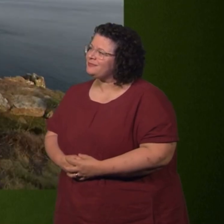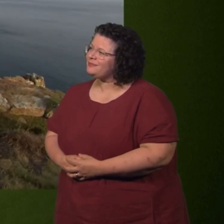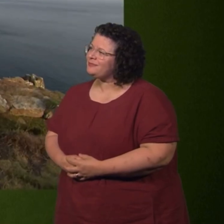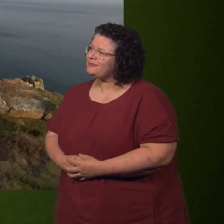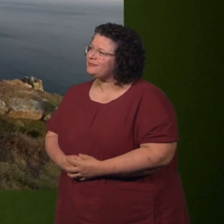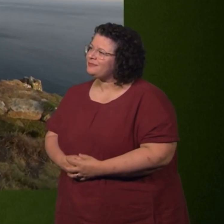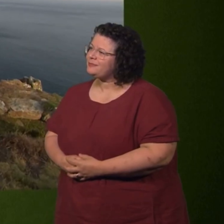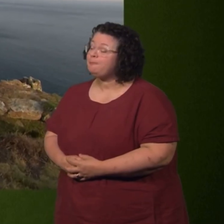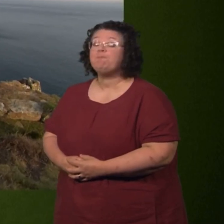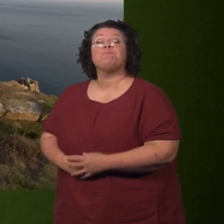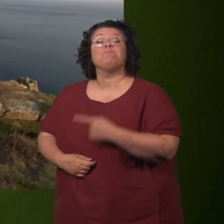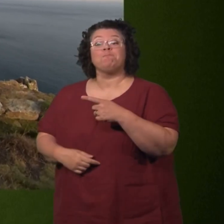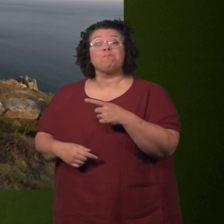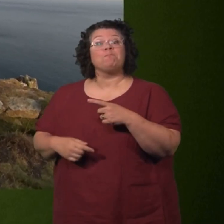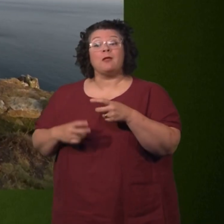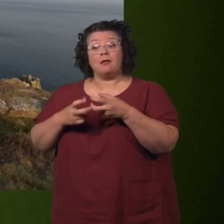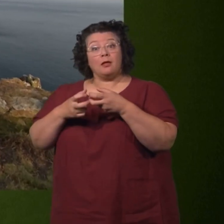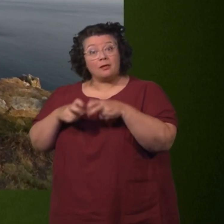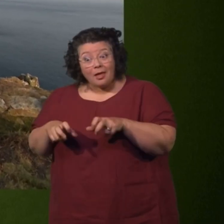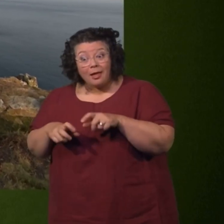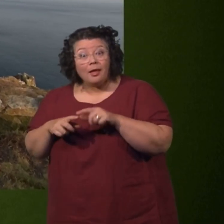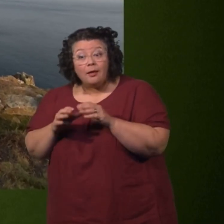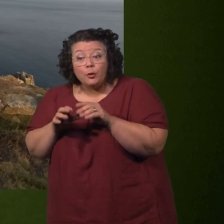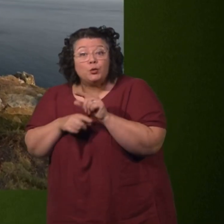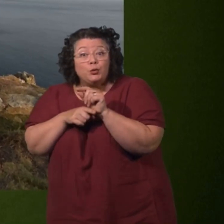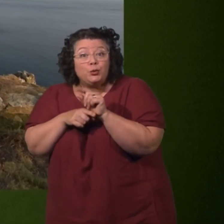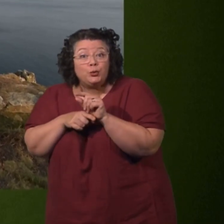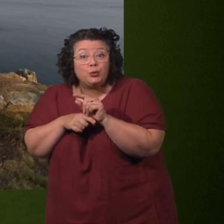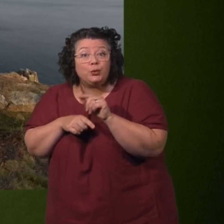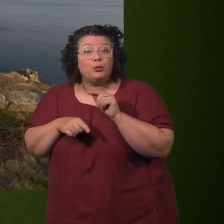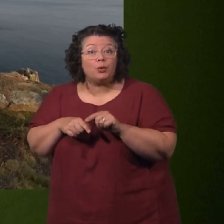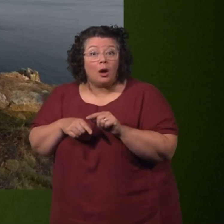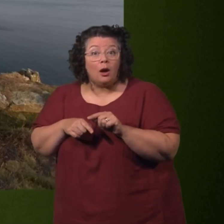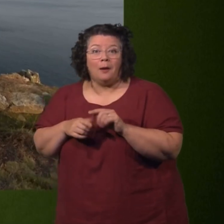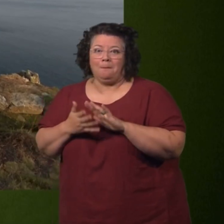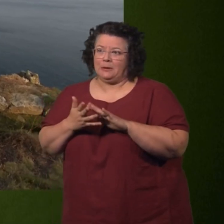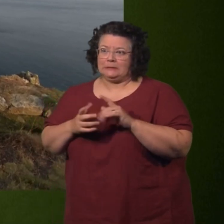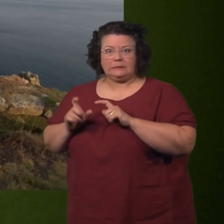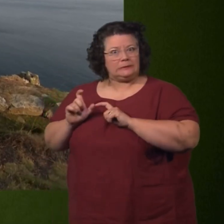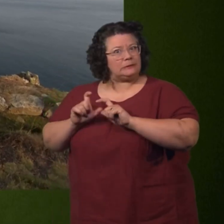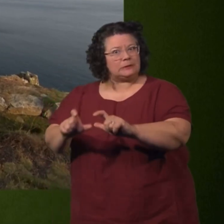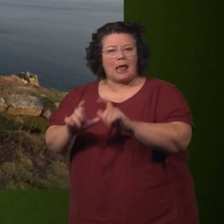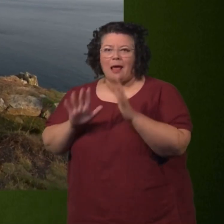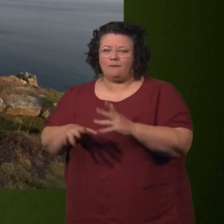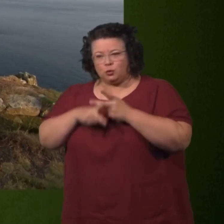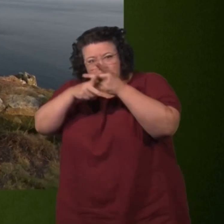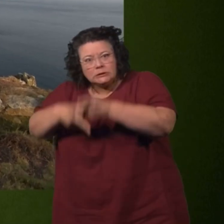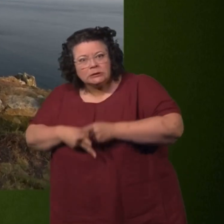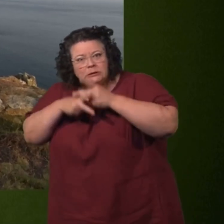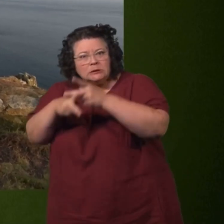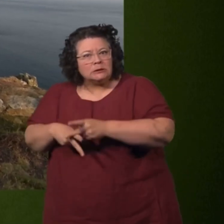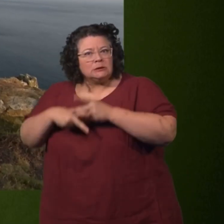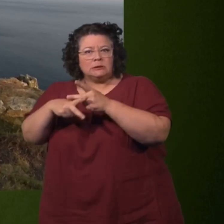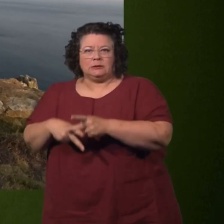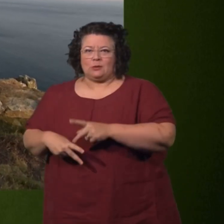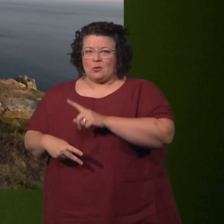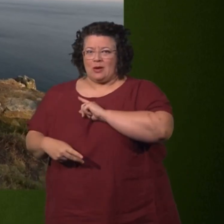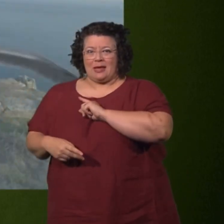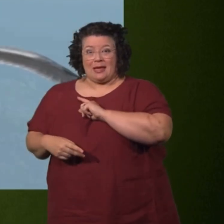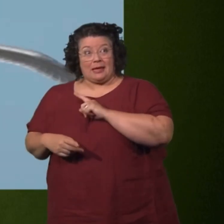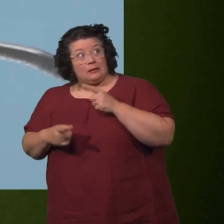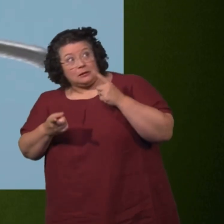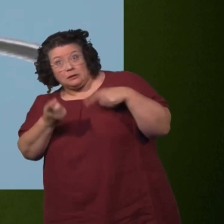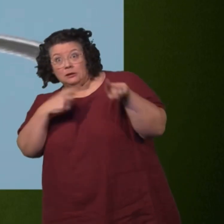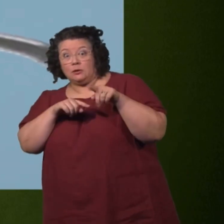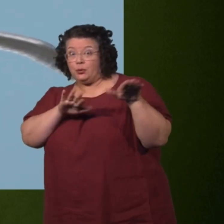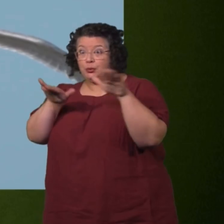once the chicks hatch, that job sharing will continue, because now they've got to keep those chicks safe from aerial predators, of which there